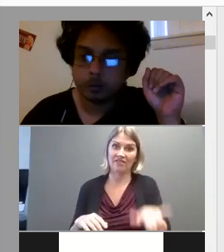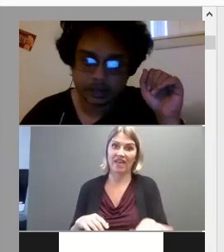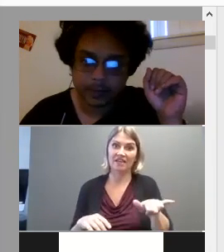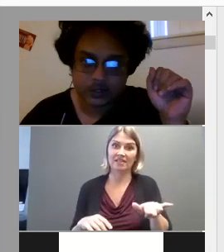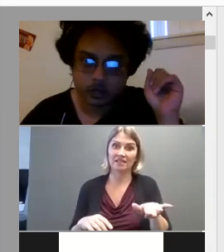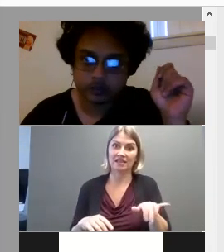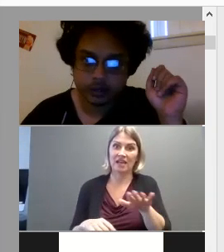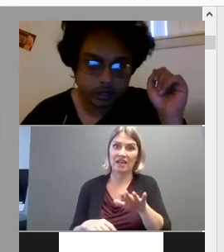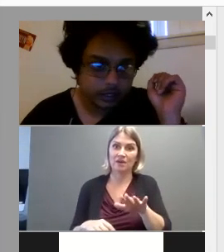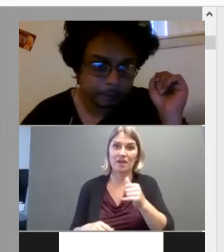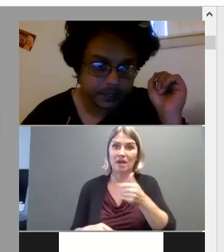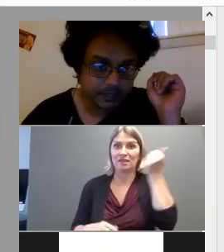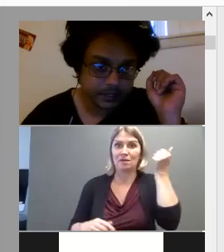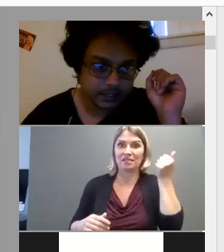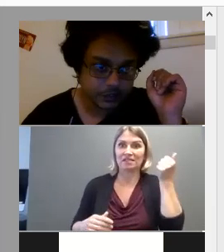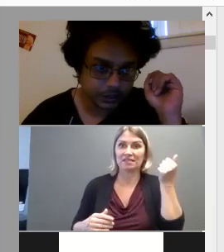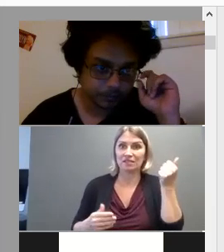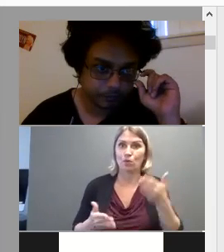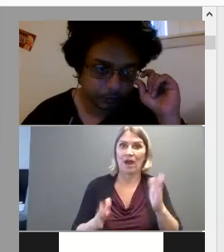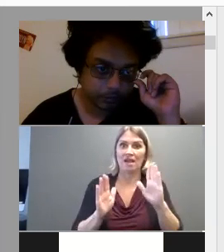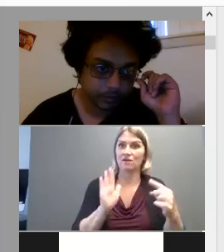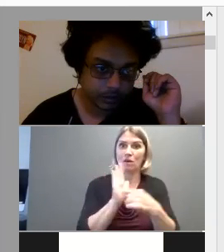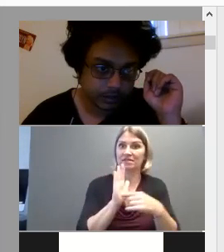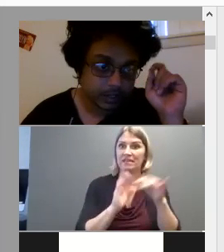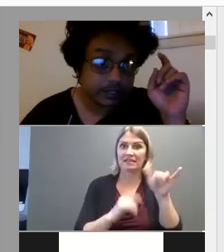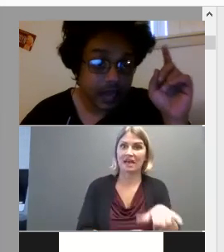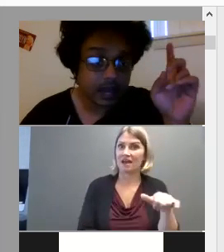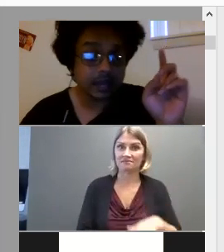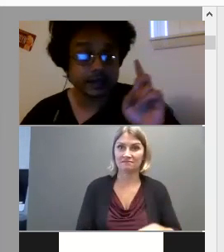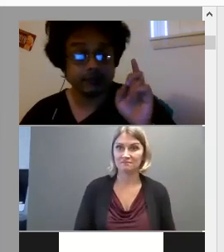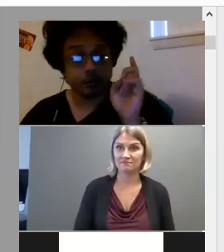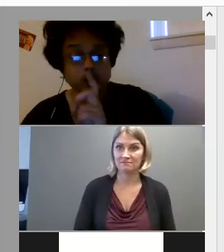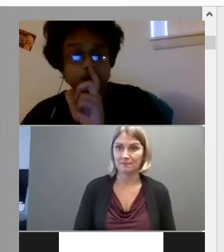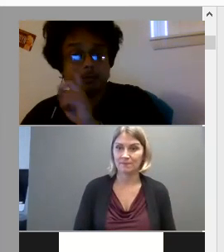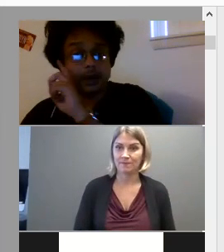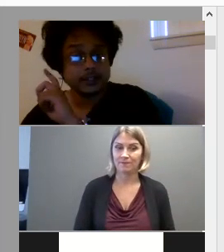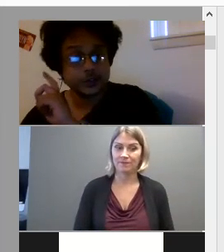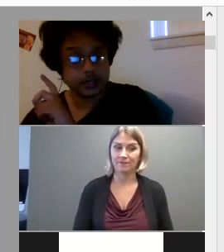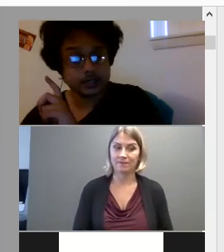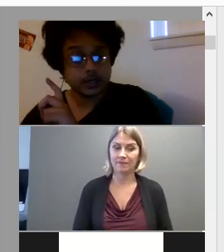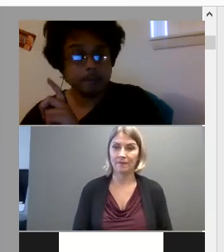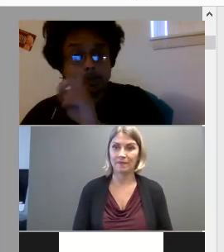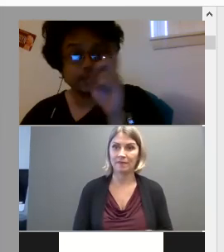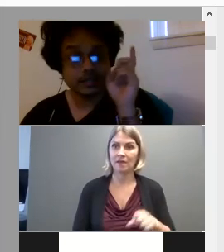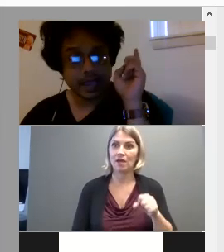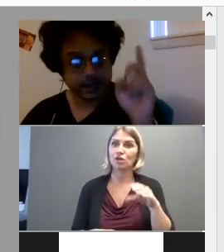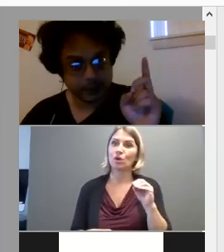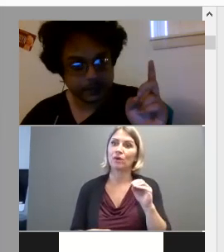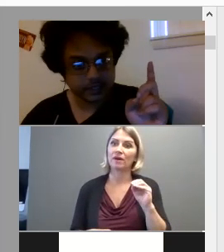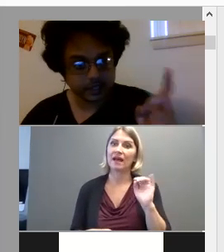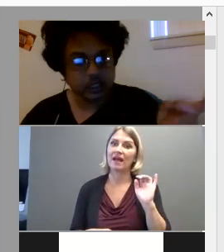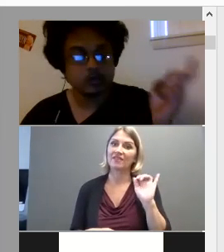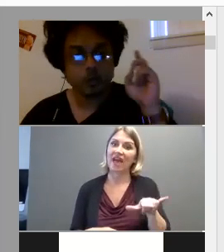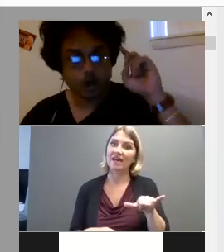formation would not be the best way of representing this tree. Taha, it works for balanced trees, but this